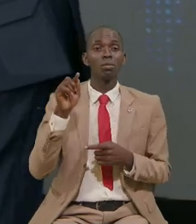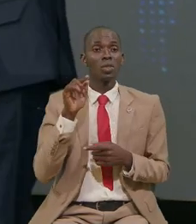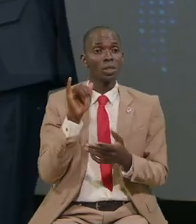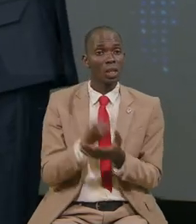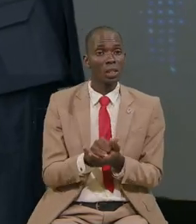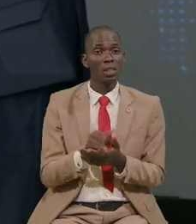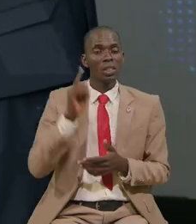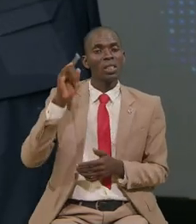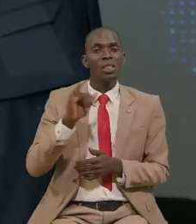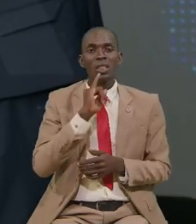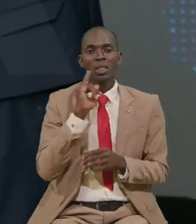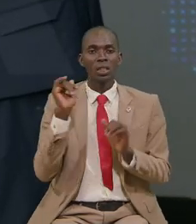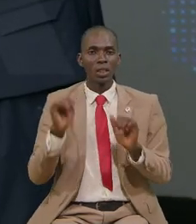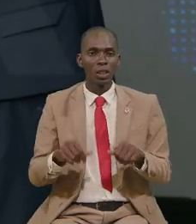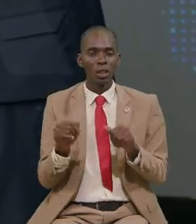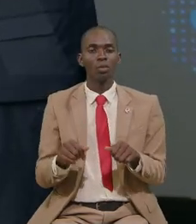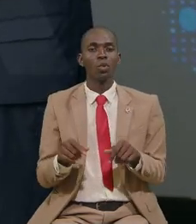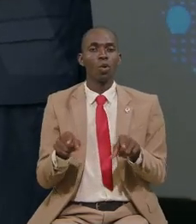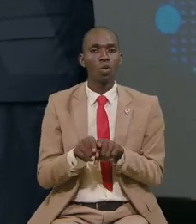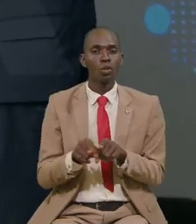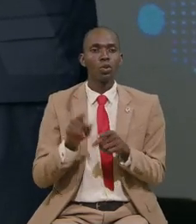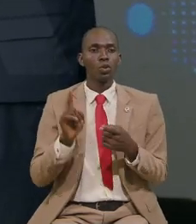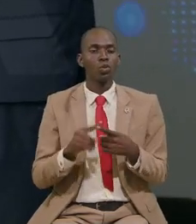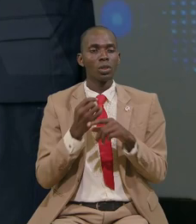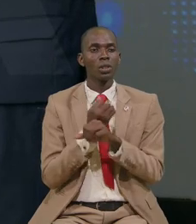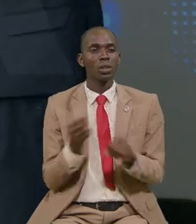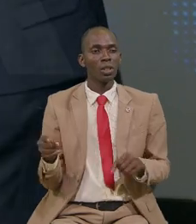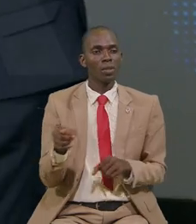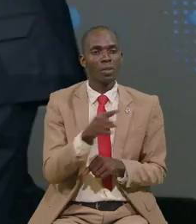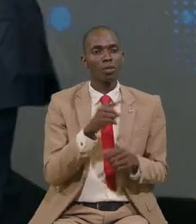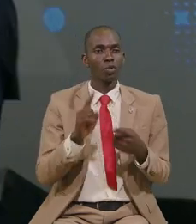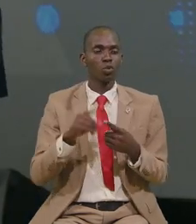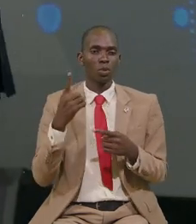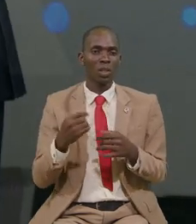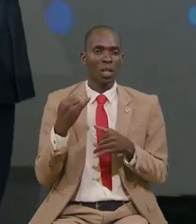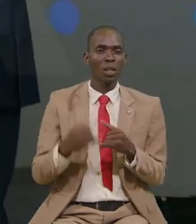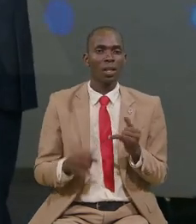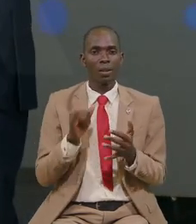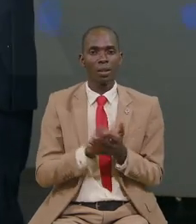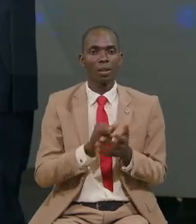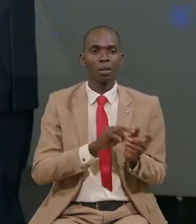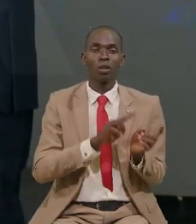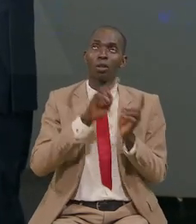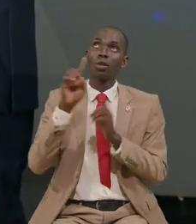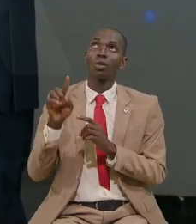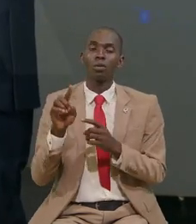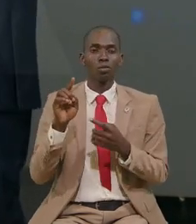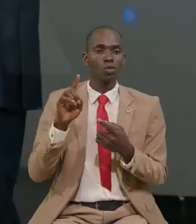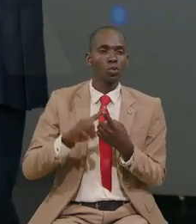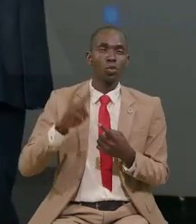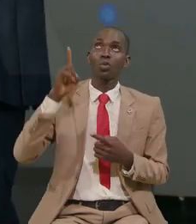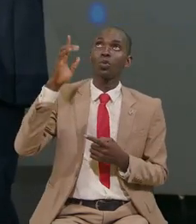is able also to save them to the uttermost that come unto God